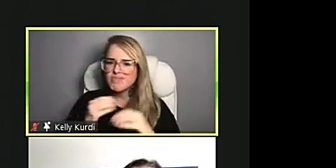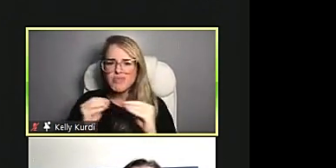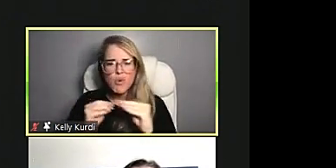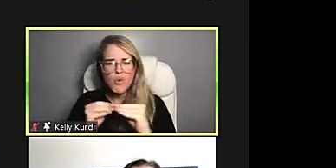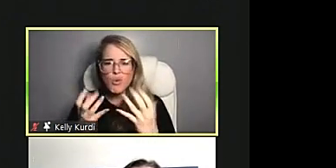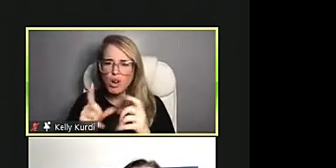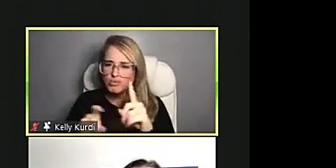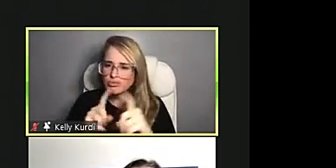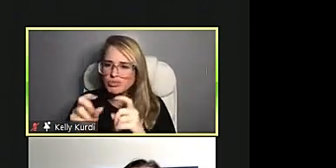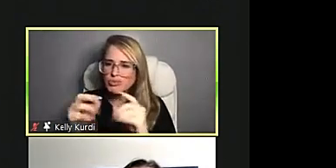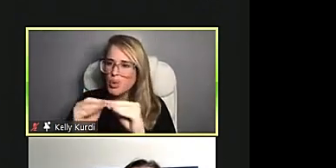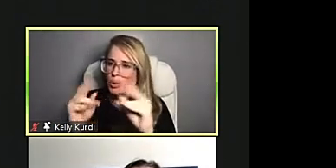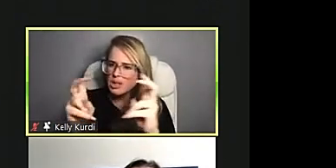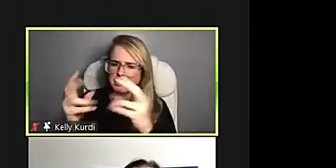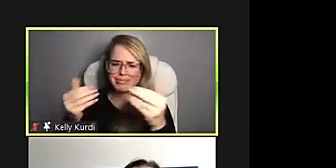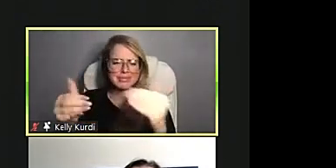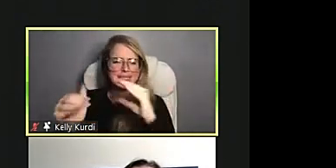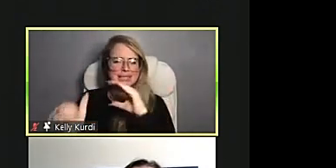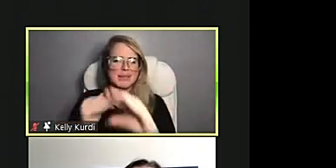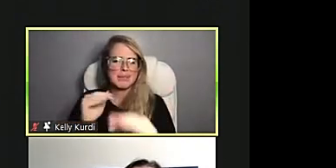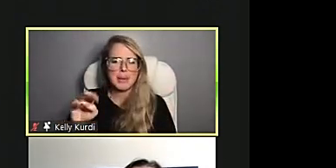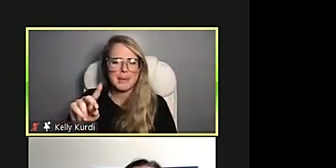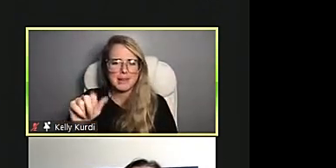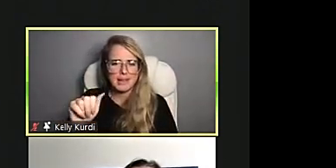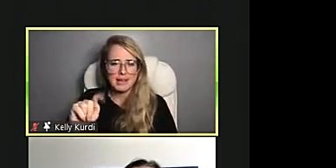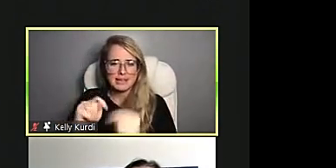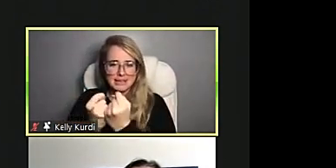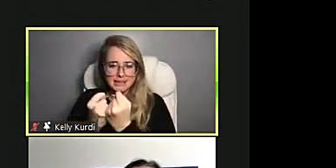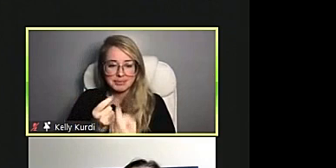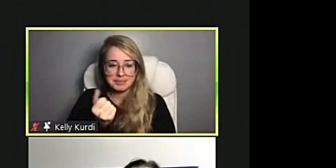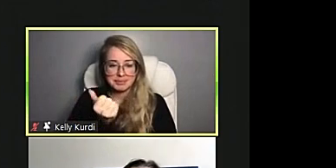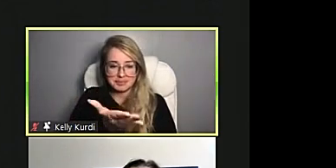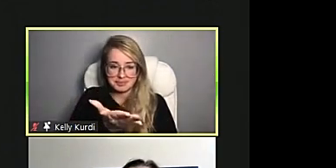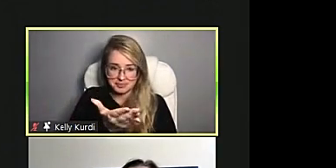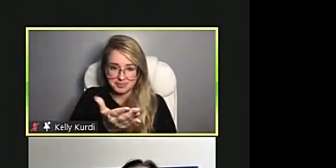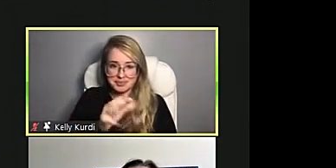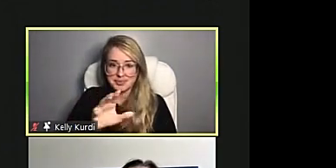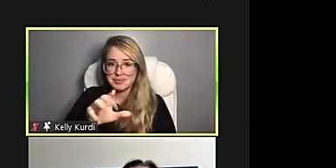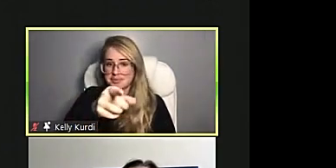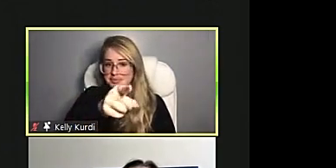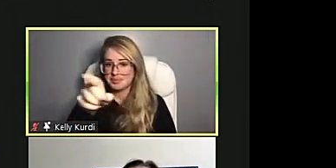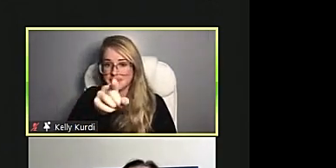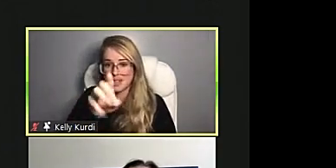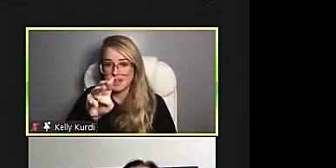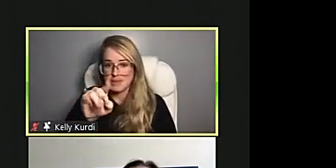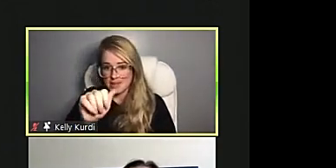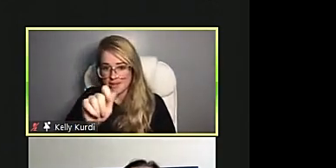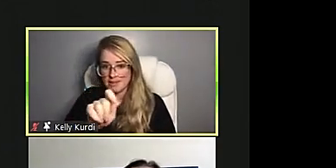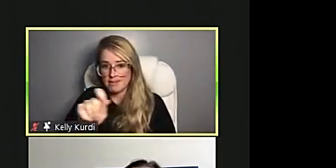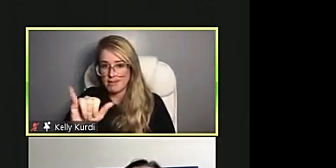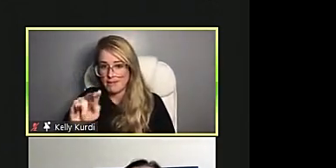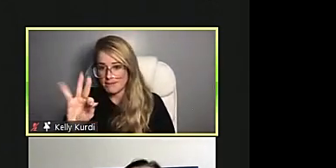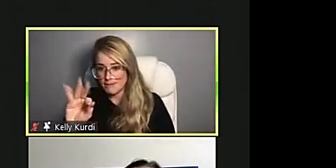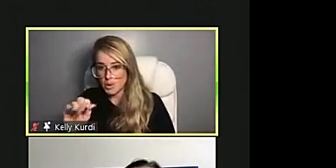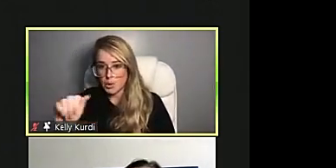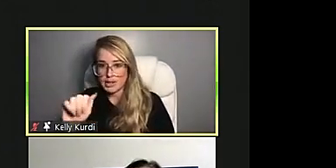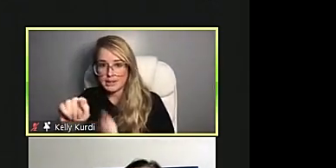not covered, please email the media team at media_info@state.co.us, and we hope you have a good weekend.